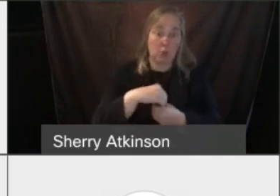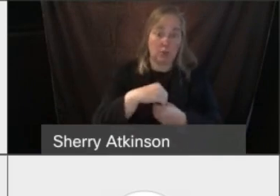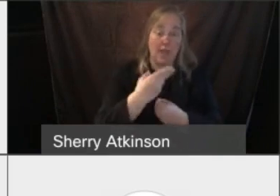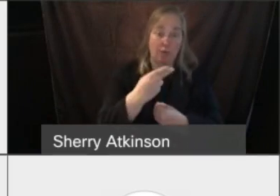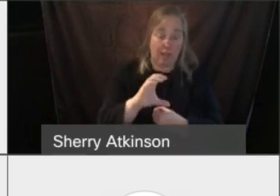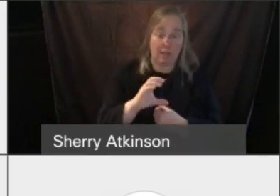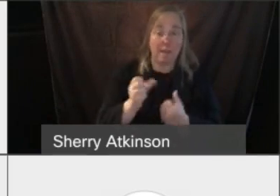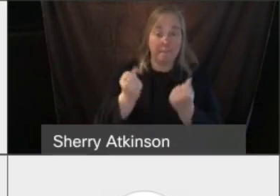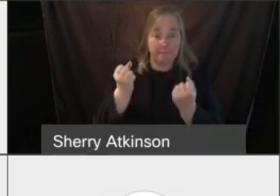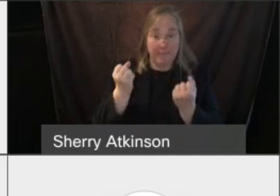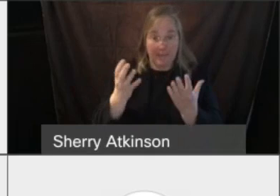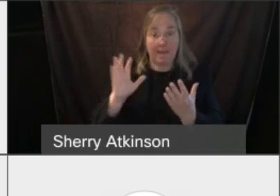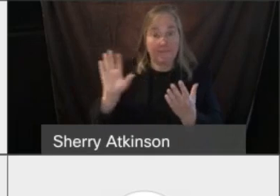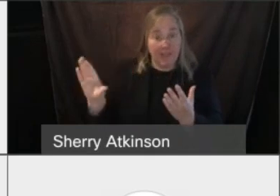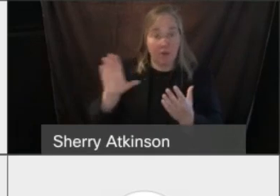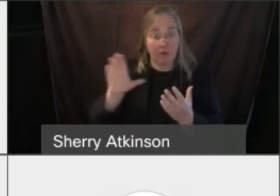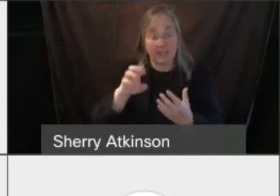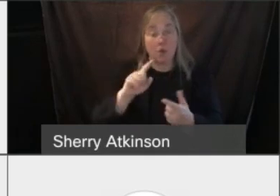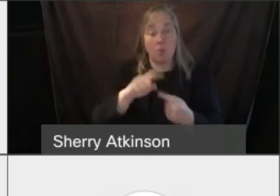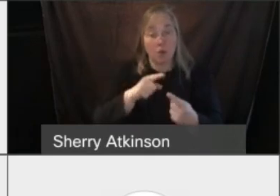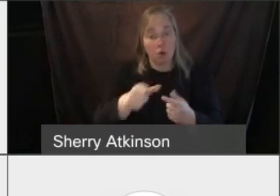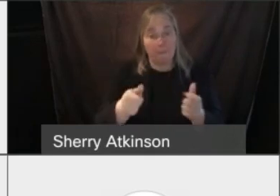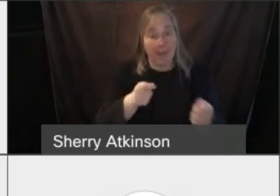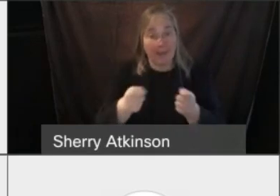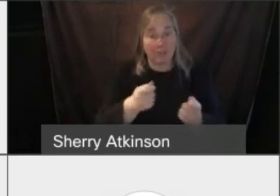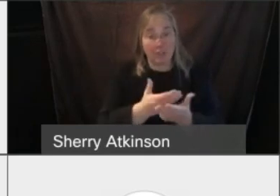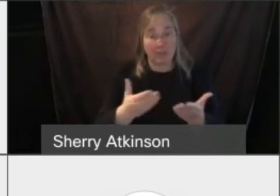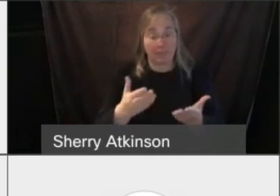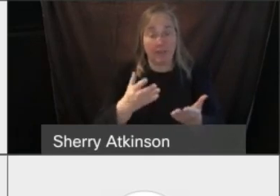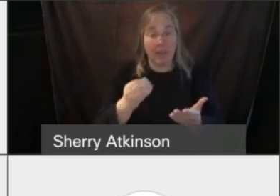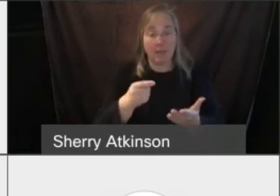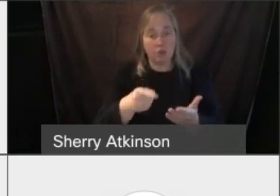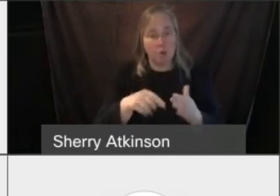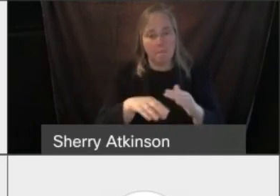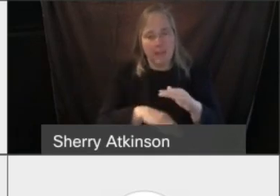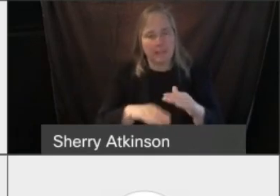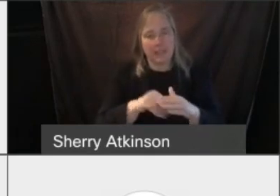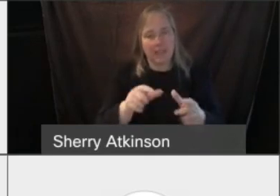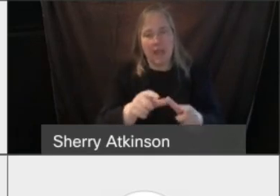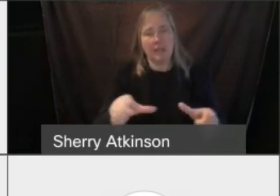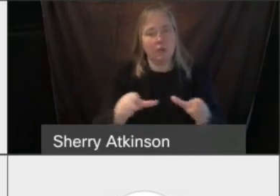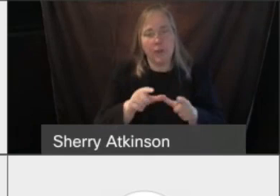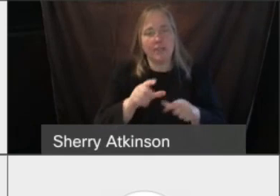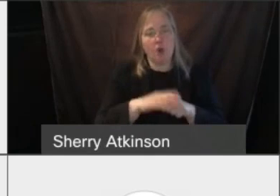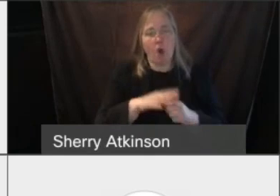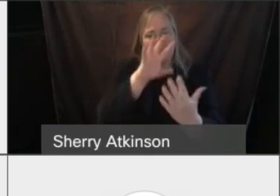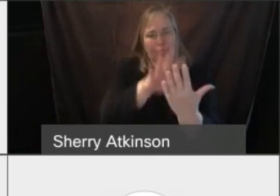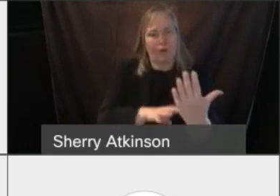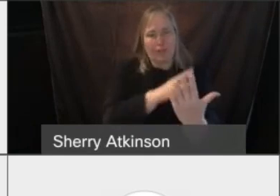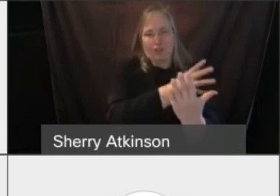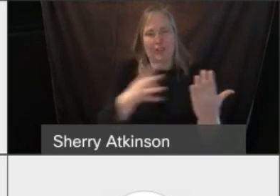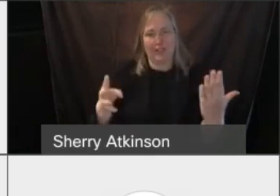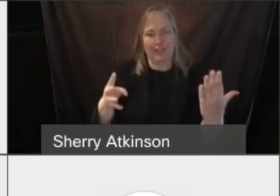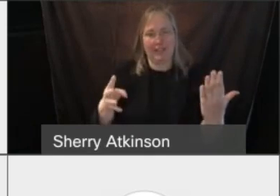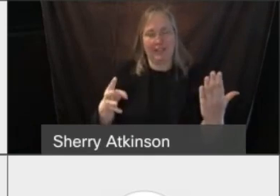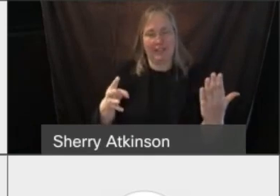cases, when you're managing something and again, you're in essence a location on a spreadsheet, then they're